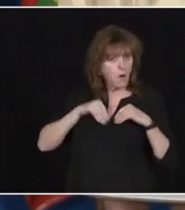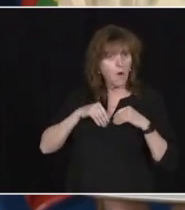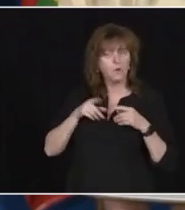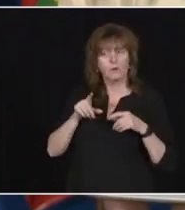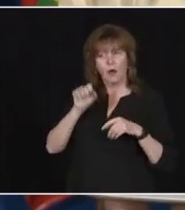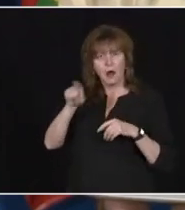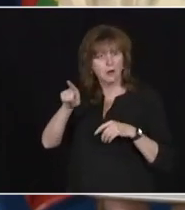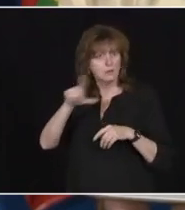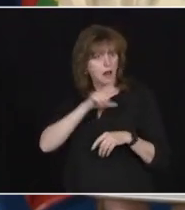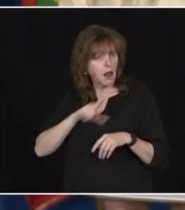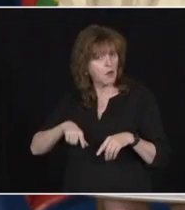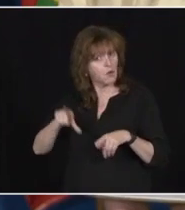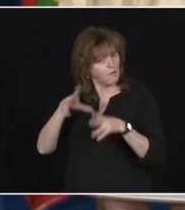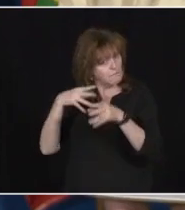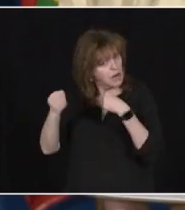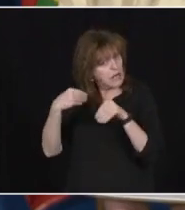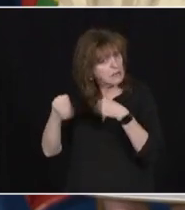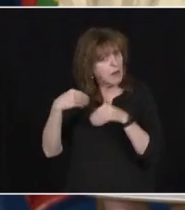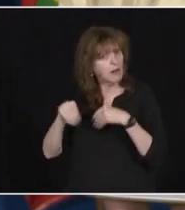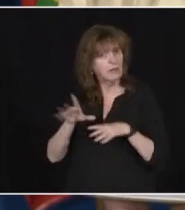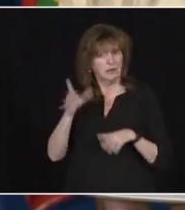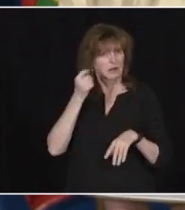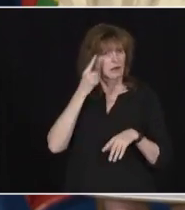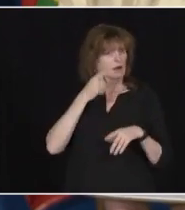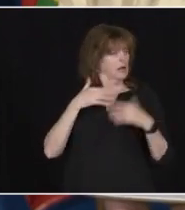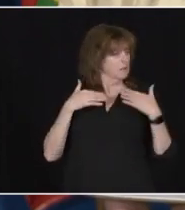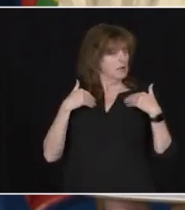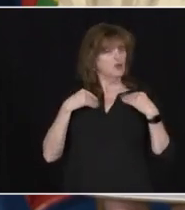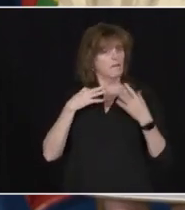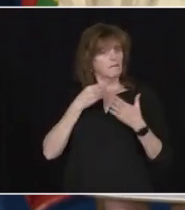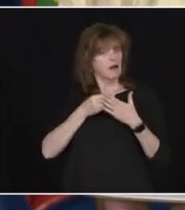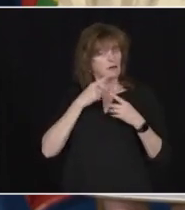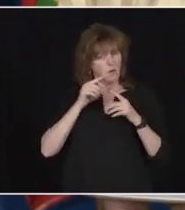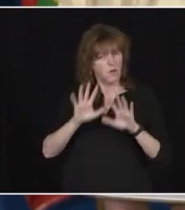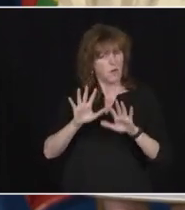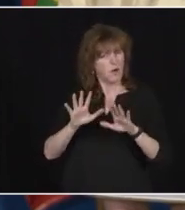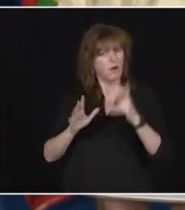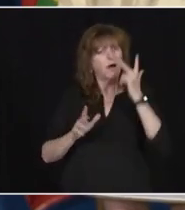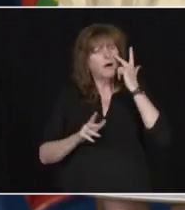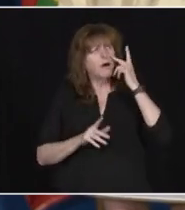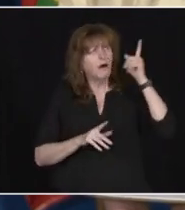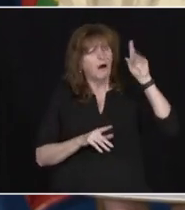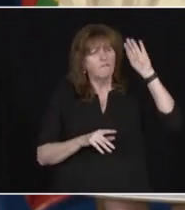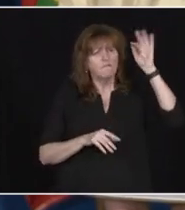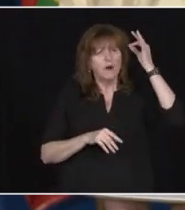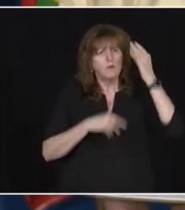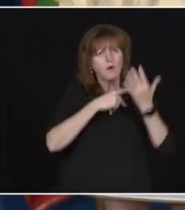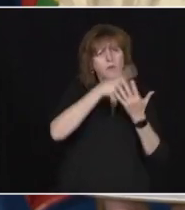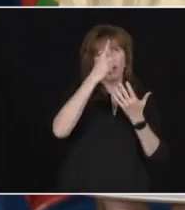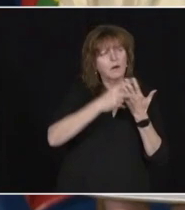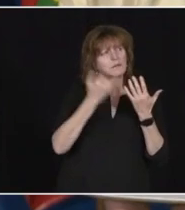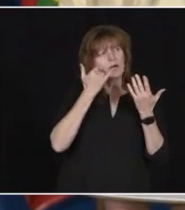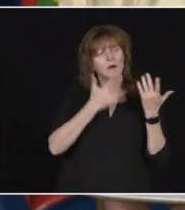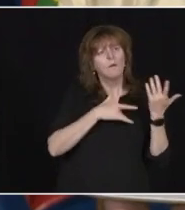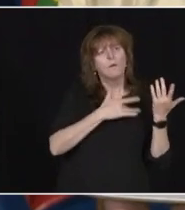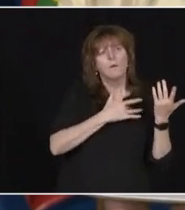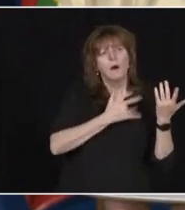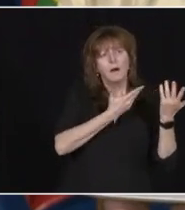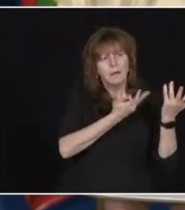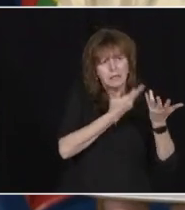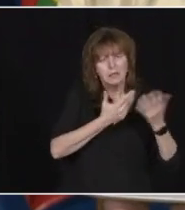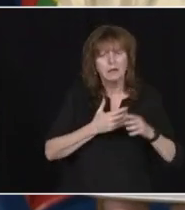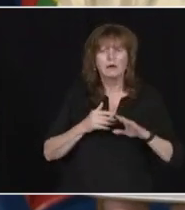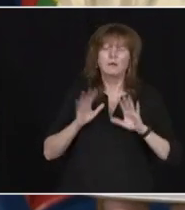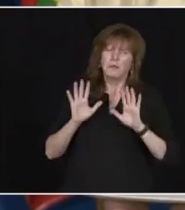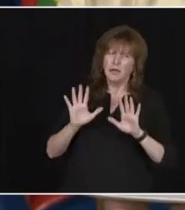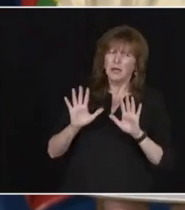for this federal provincial rent relief program to roll out. But I'm not sure I've heard from either of you what the downside would be in putting